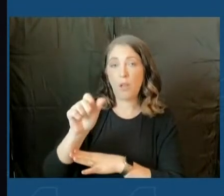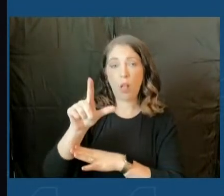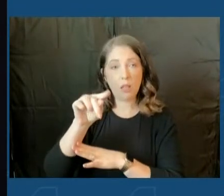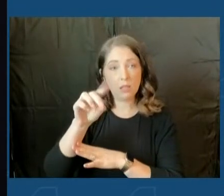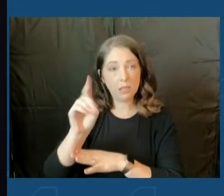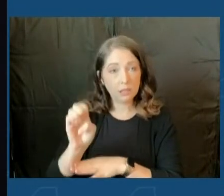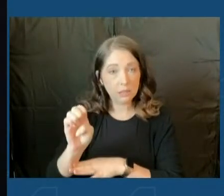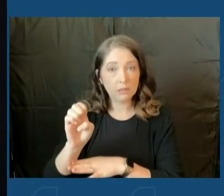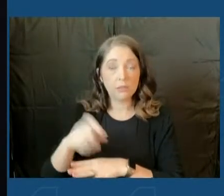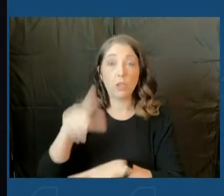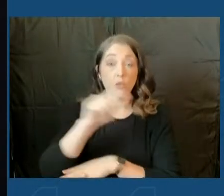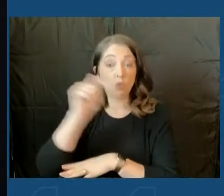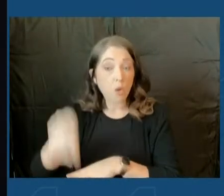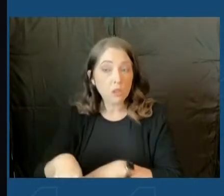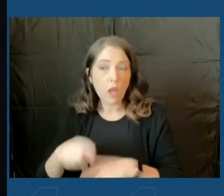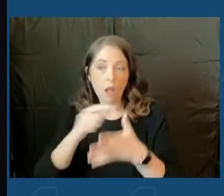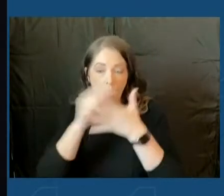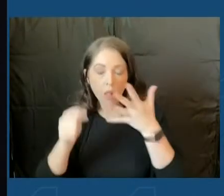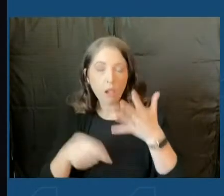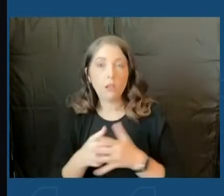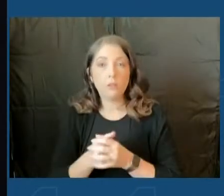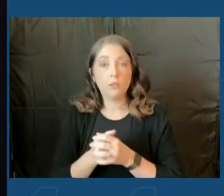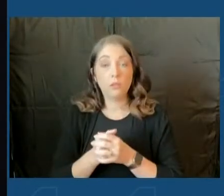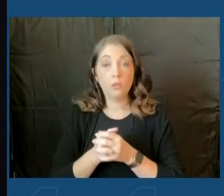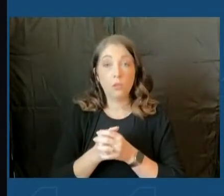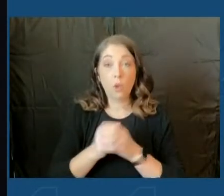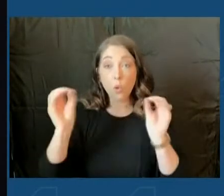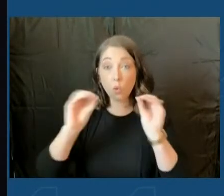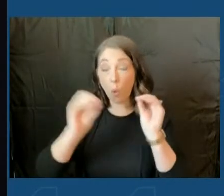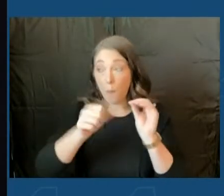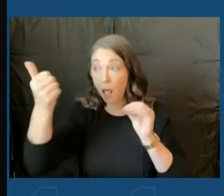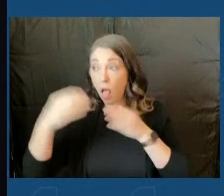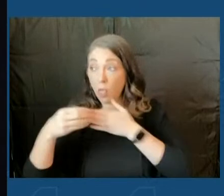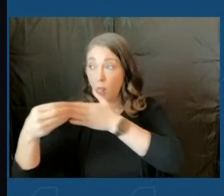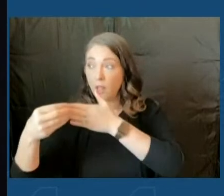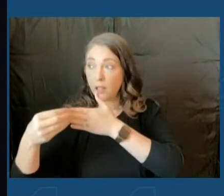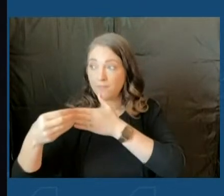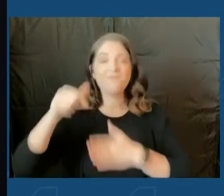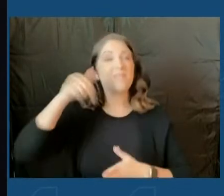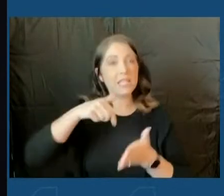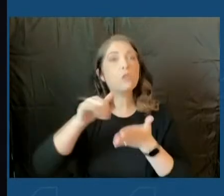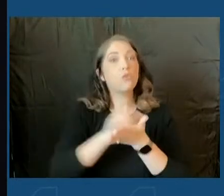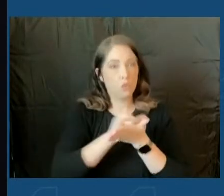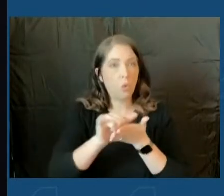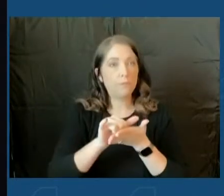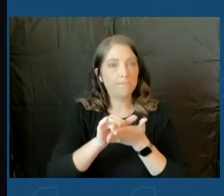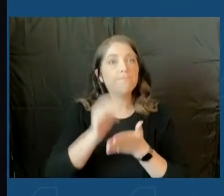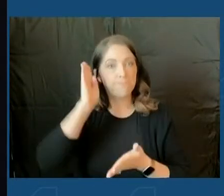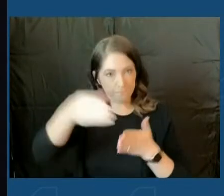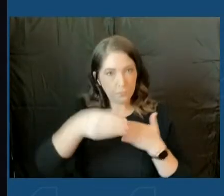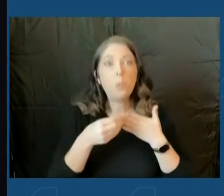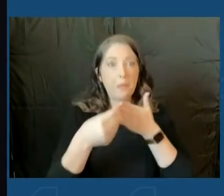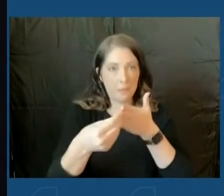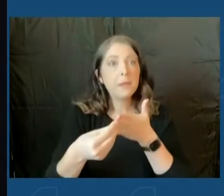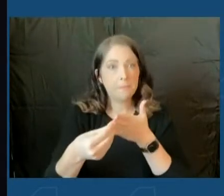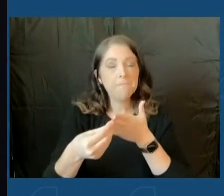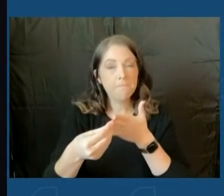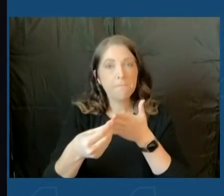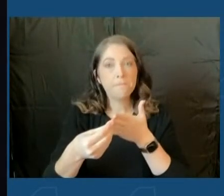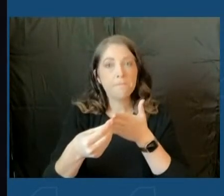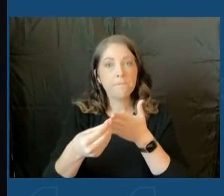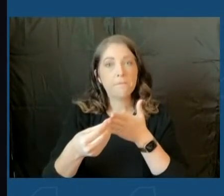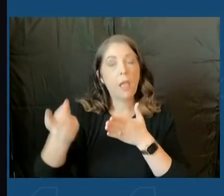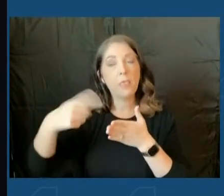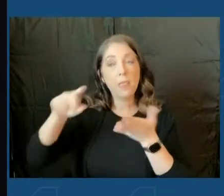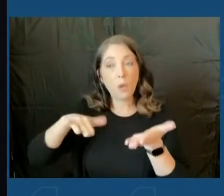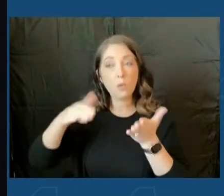one else will lead. This is New York. That's what we do best. We do lead, and they will not have died in vain.